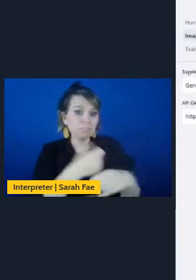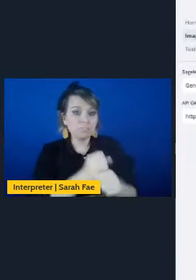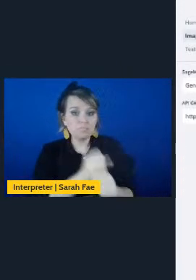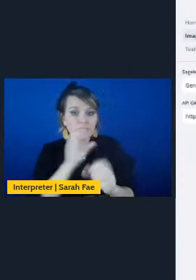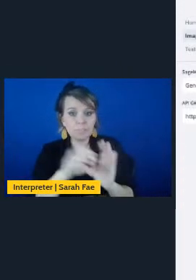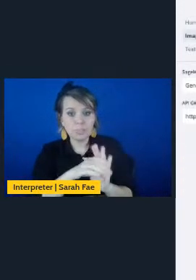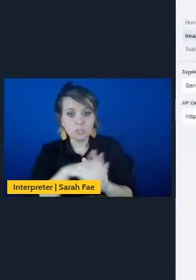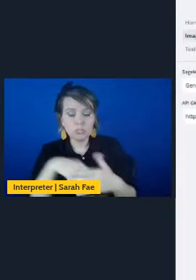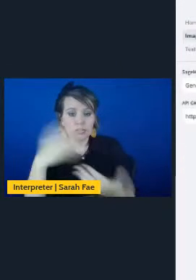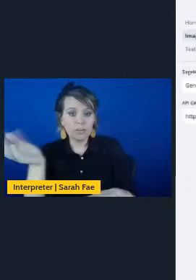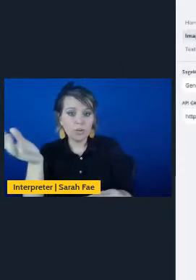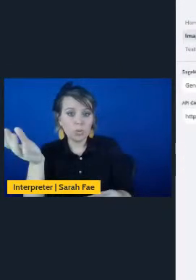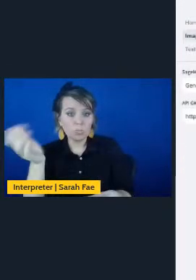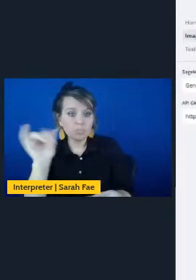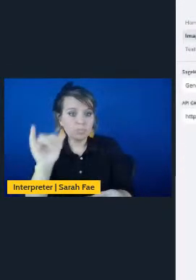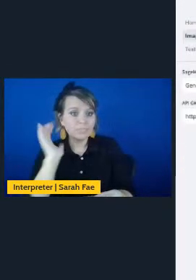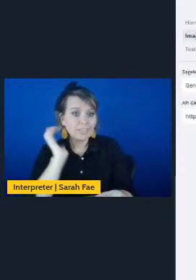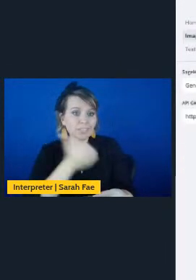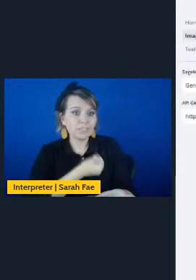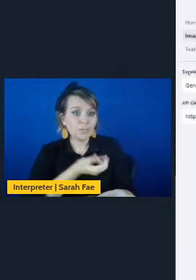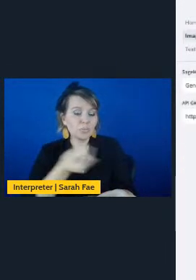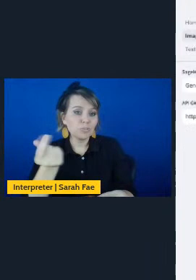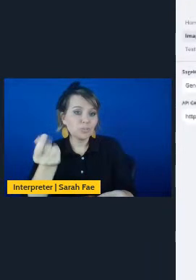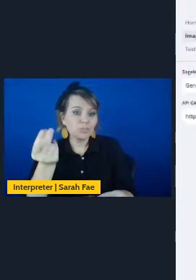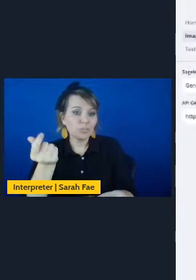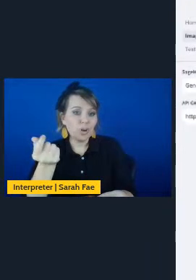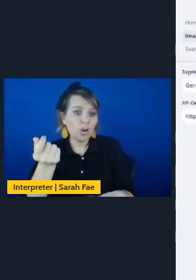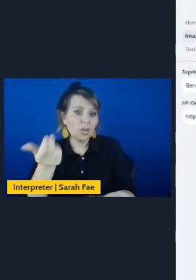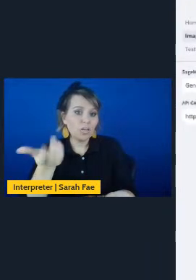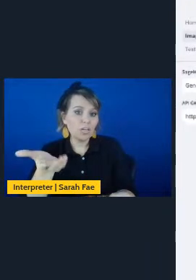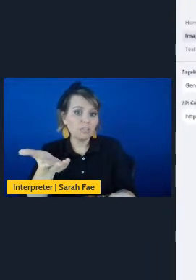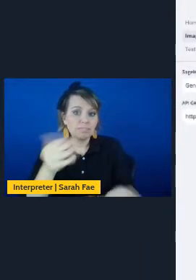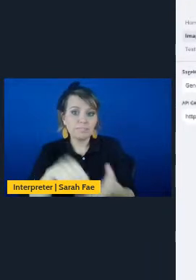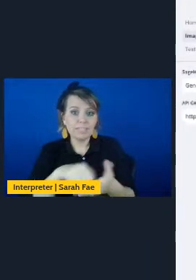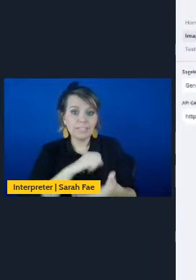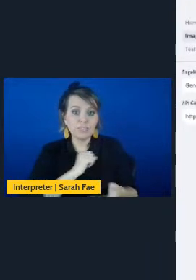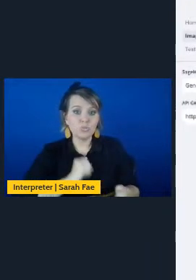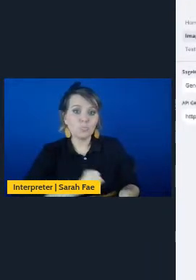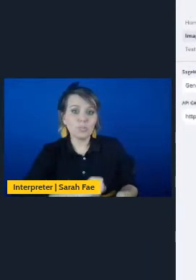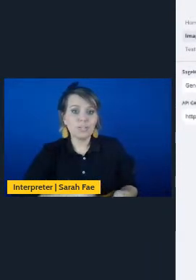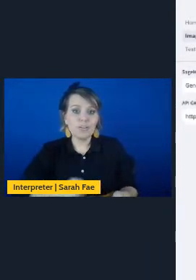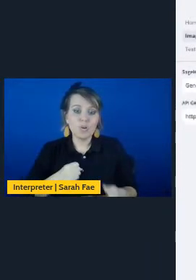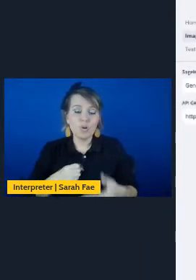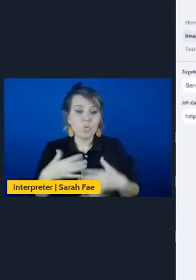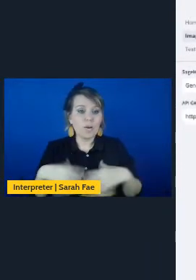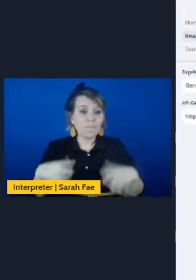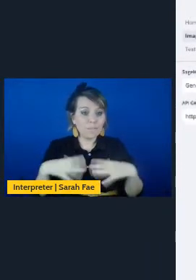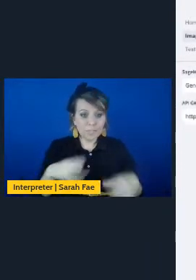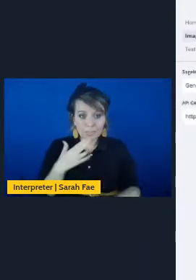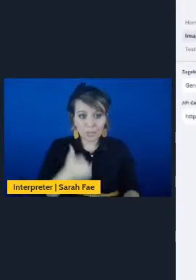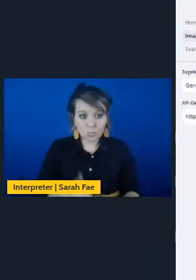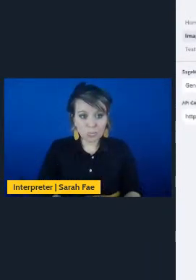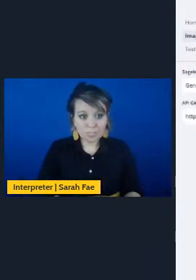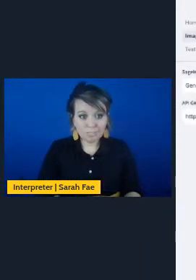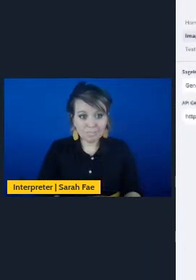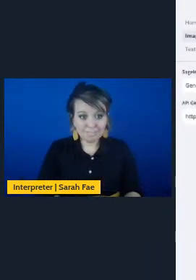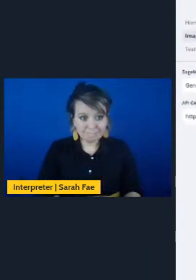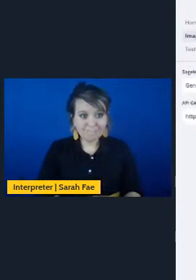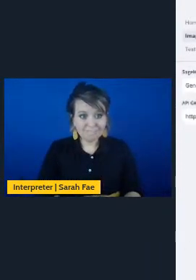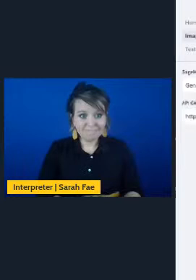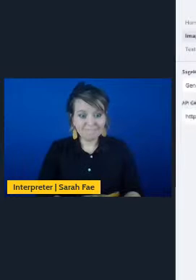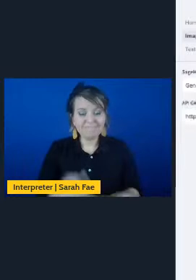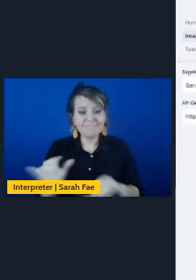there you go. That's our dog in a superhero outfit. Isn't it really cute? So similarly, you